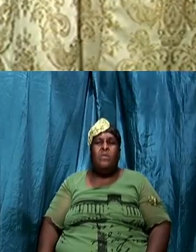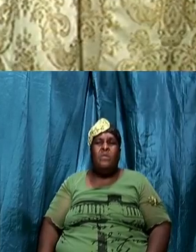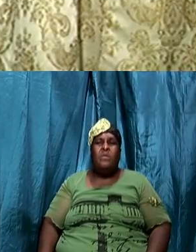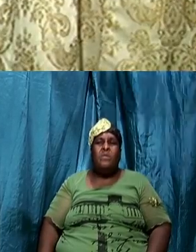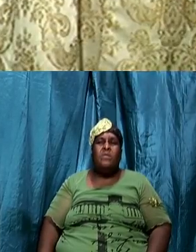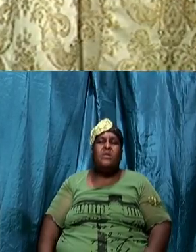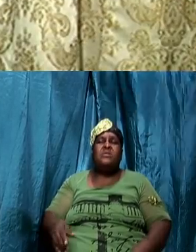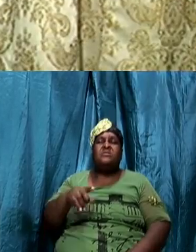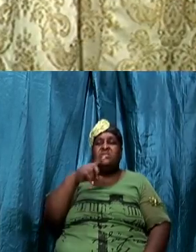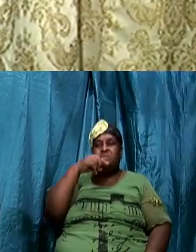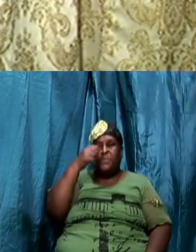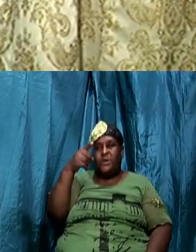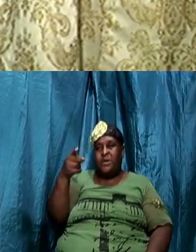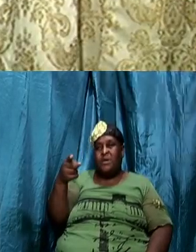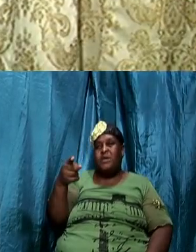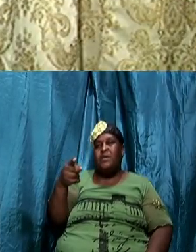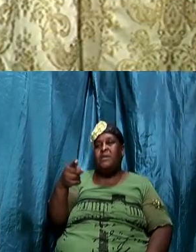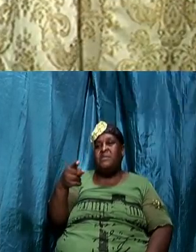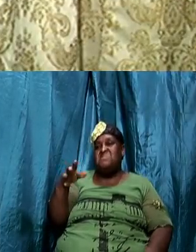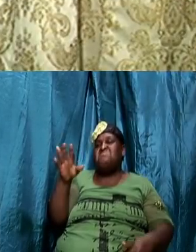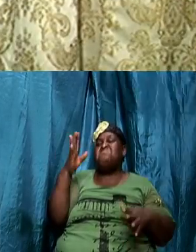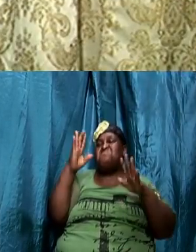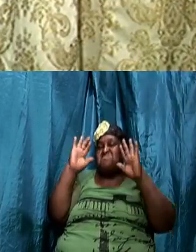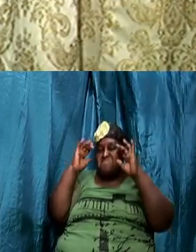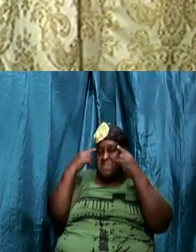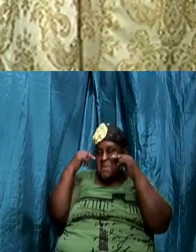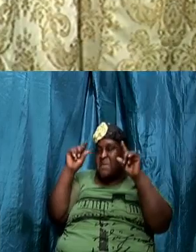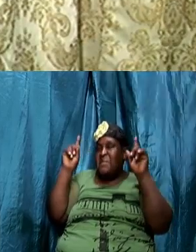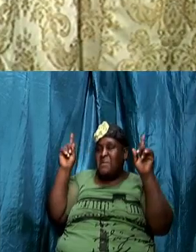it speaks eloquently